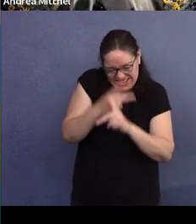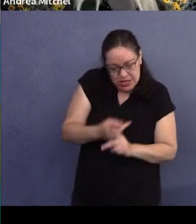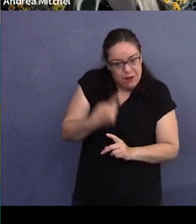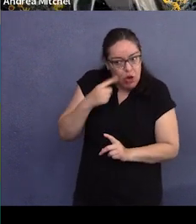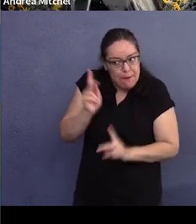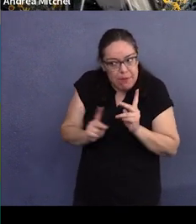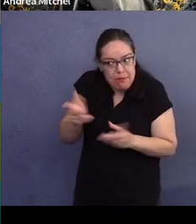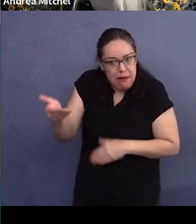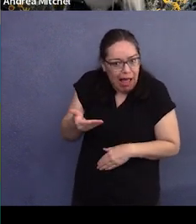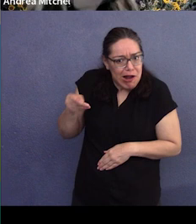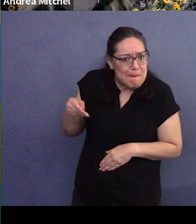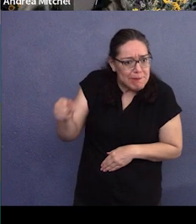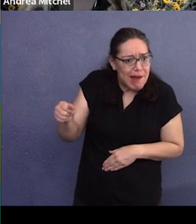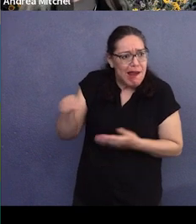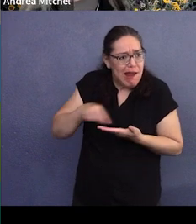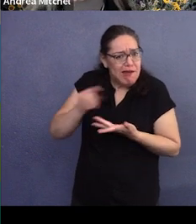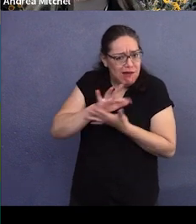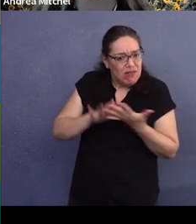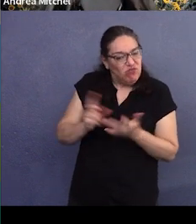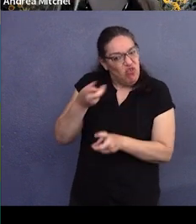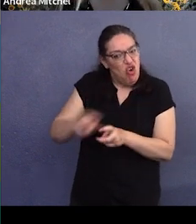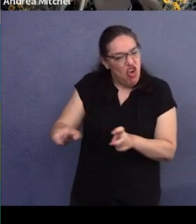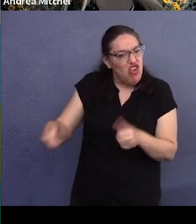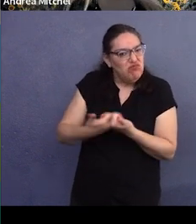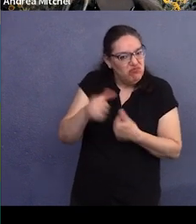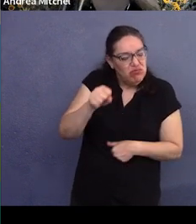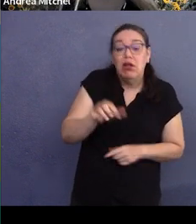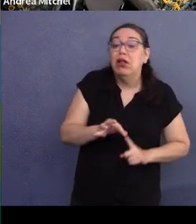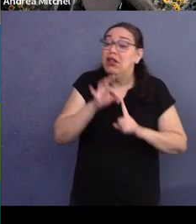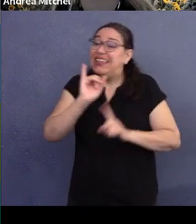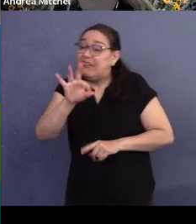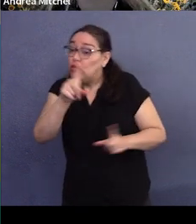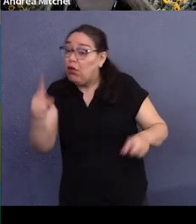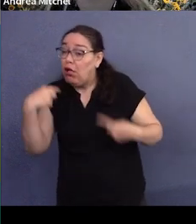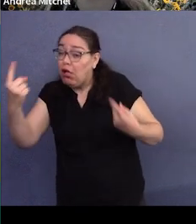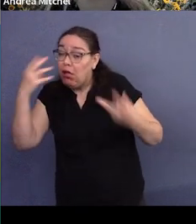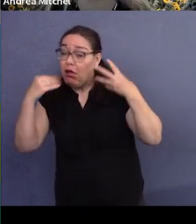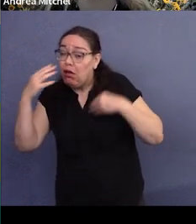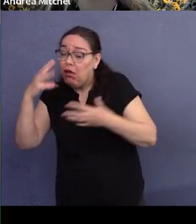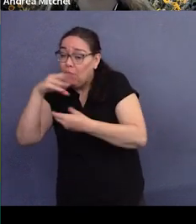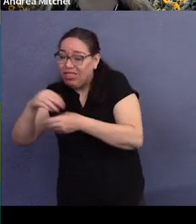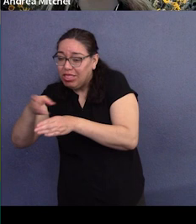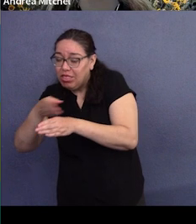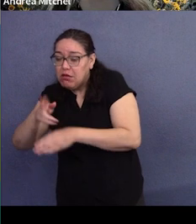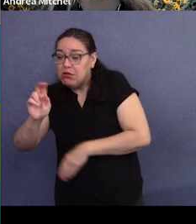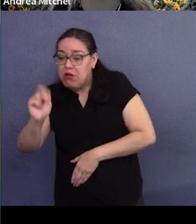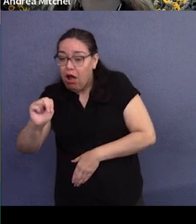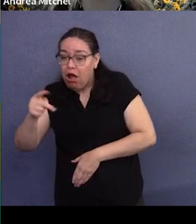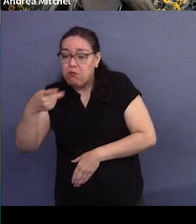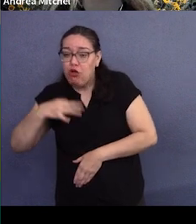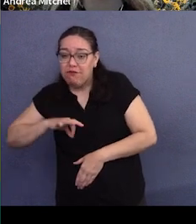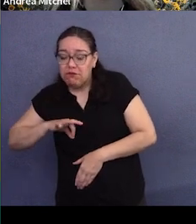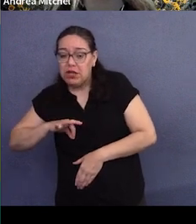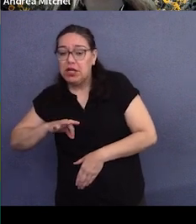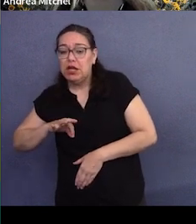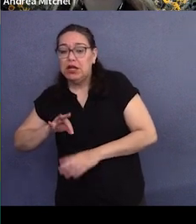especially if you've been working in the nonprofit sector for a long time, and I